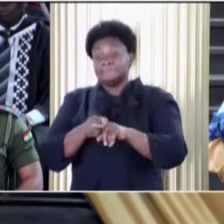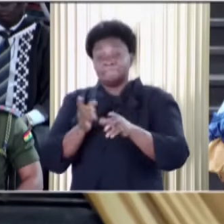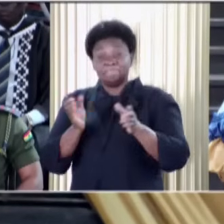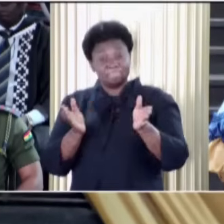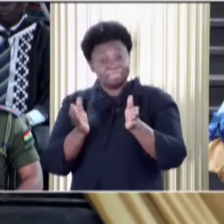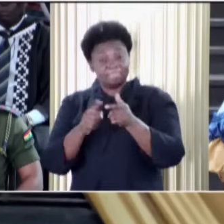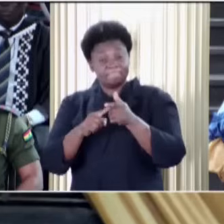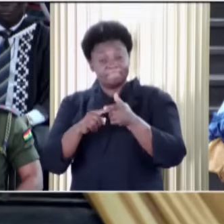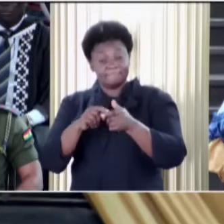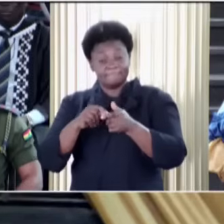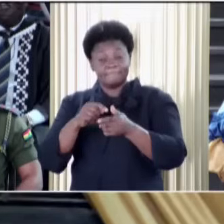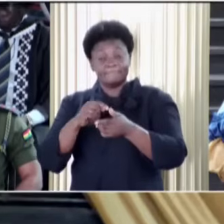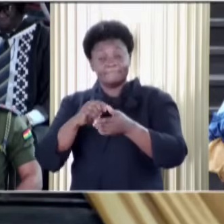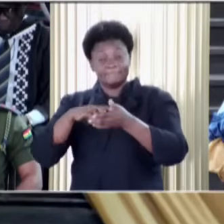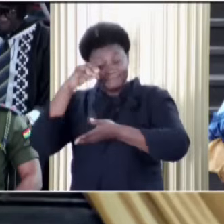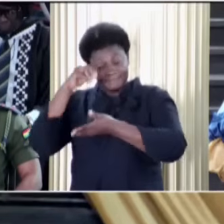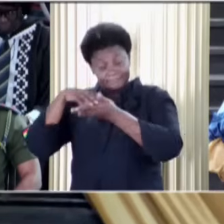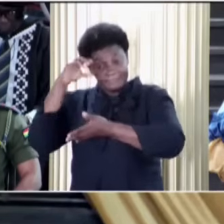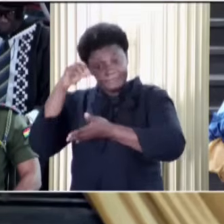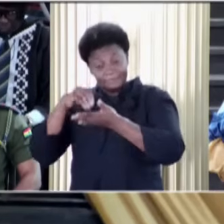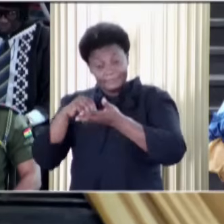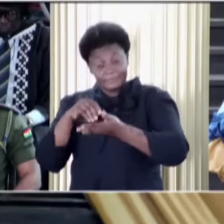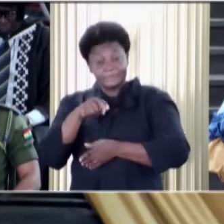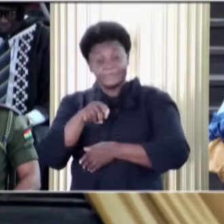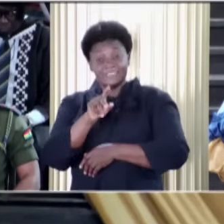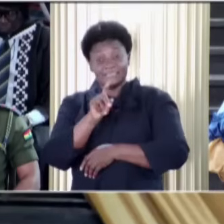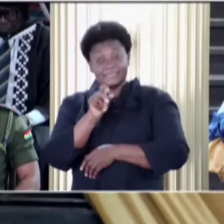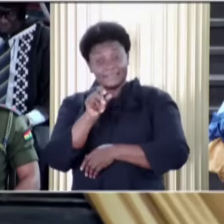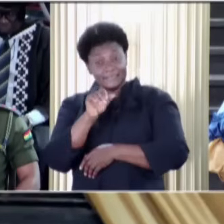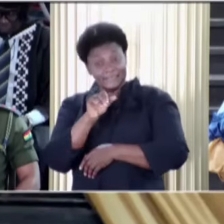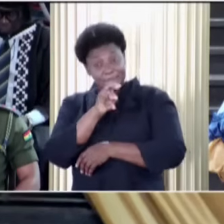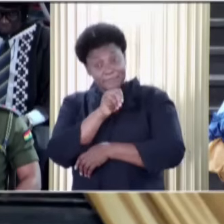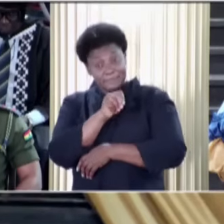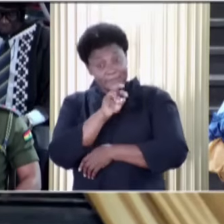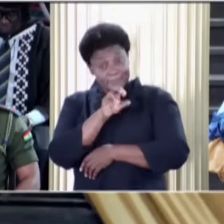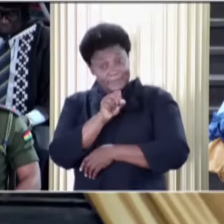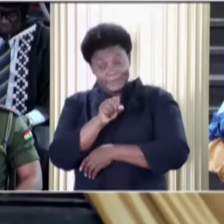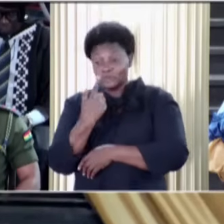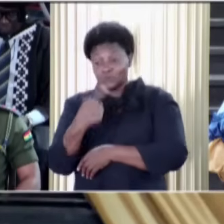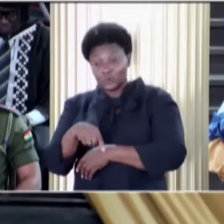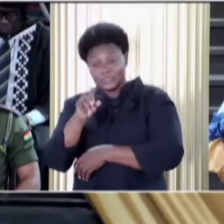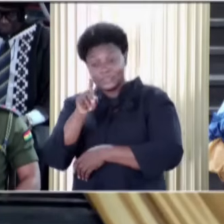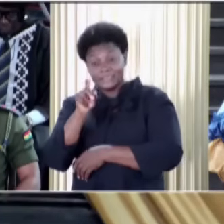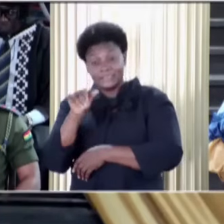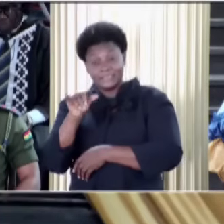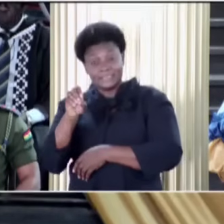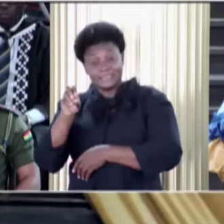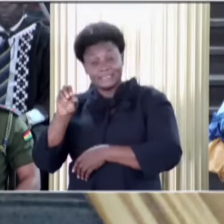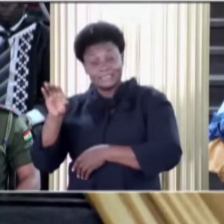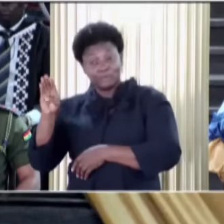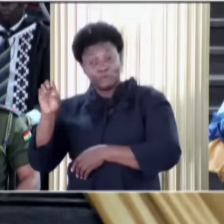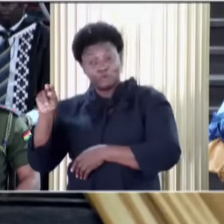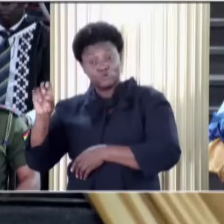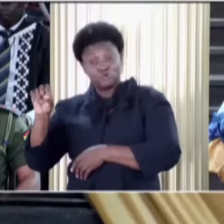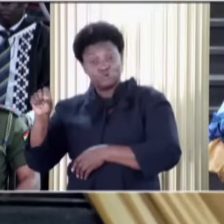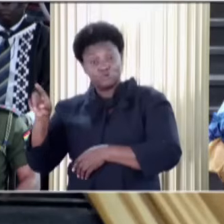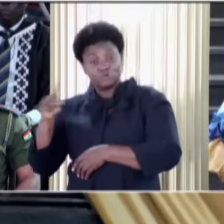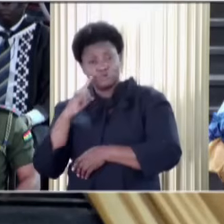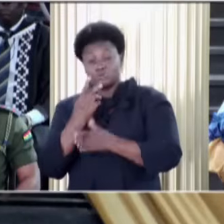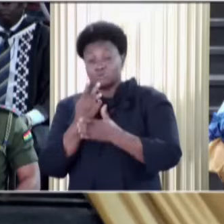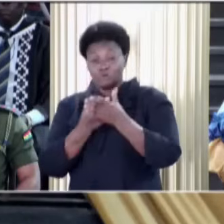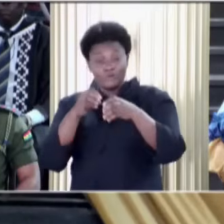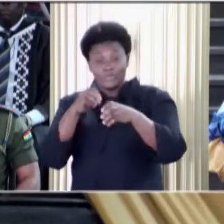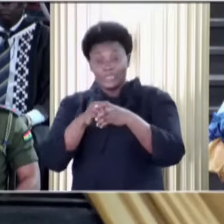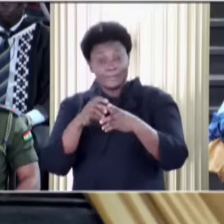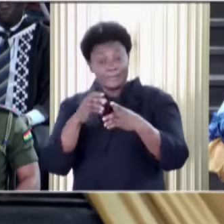learning. Ms. Chei Bonsu has consulted for organizations including UNICEF and the MasterCard